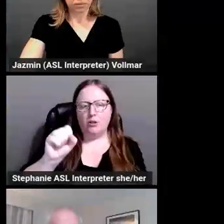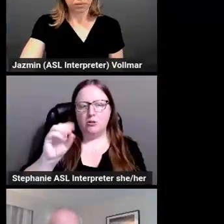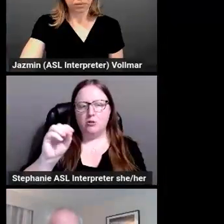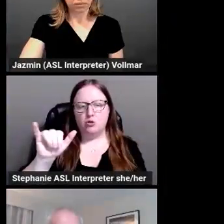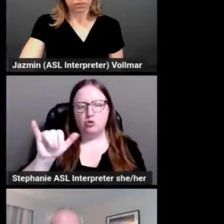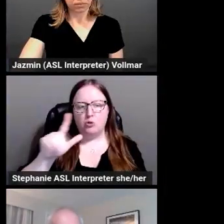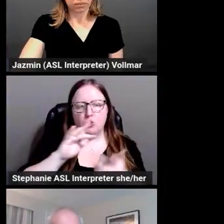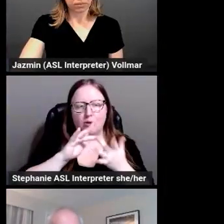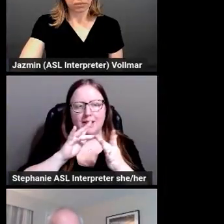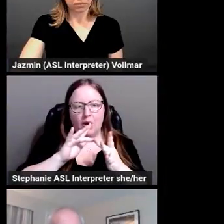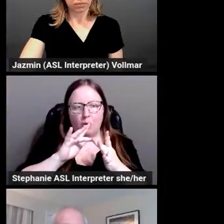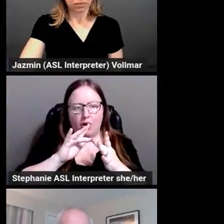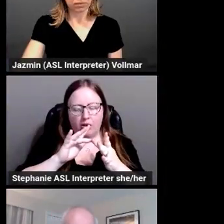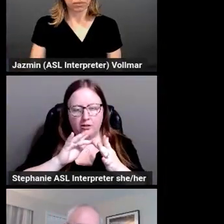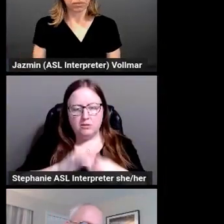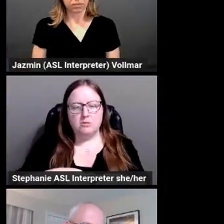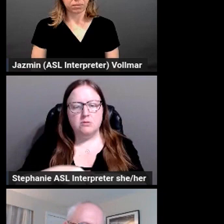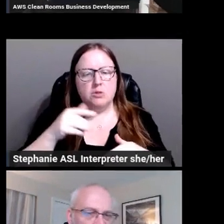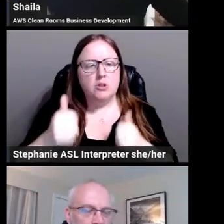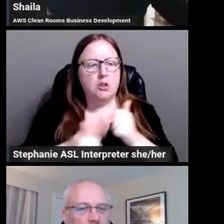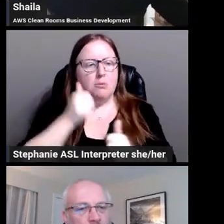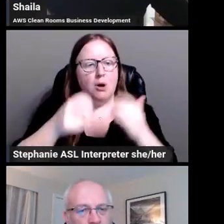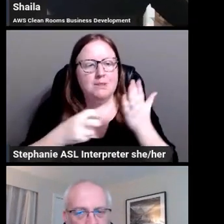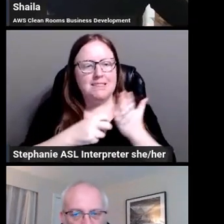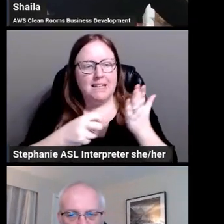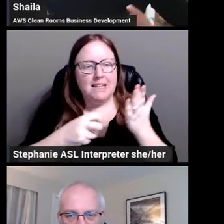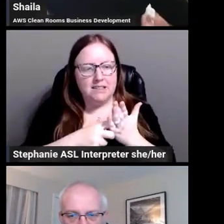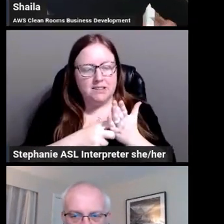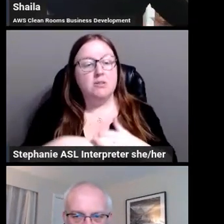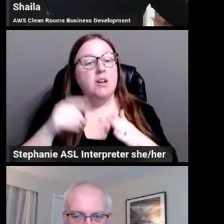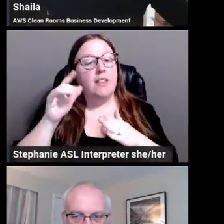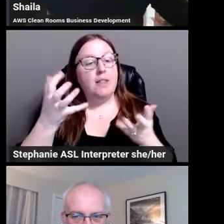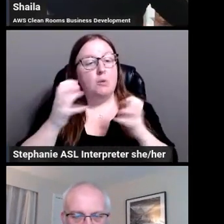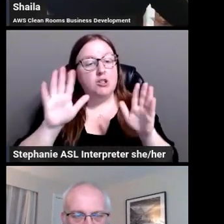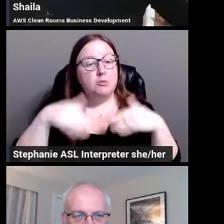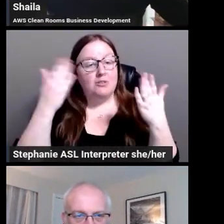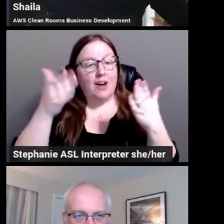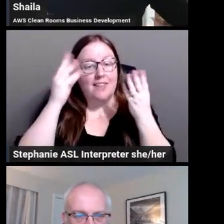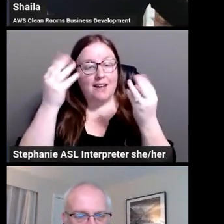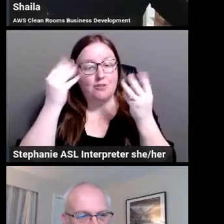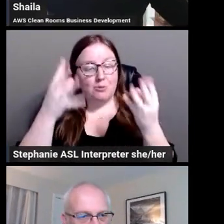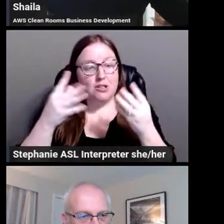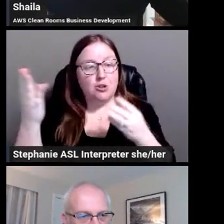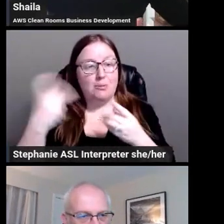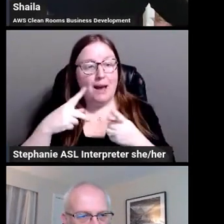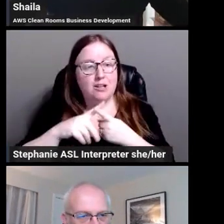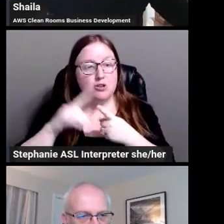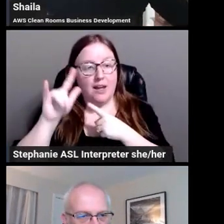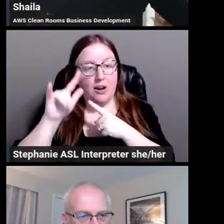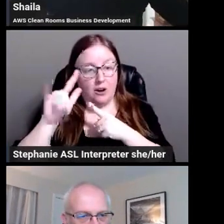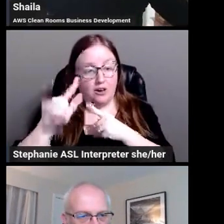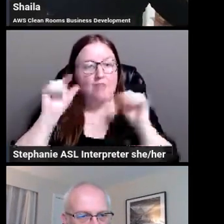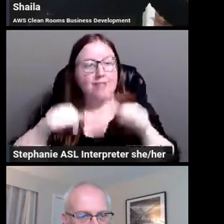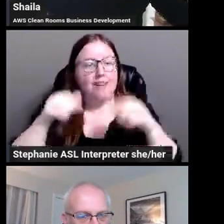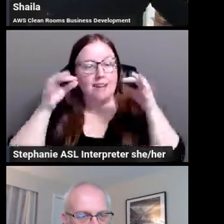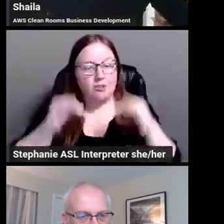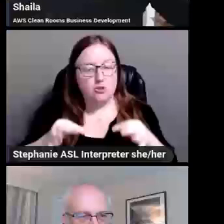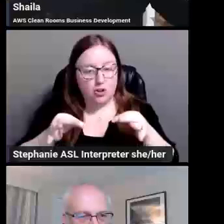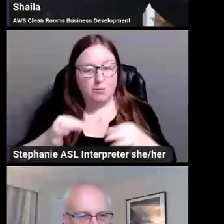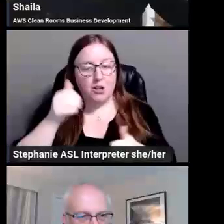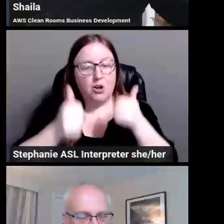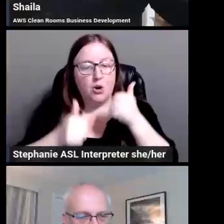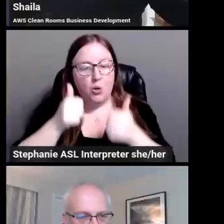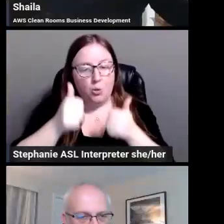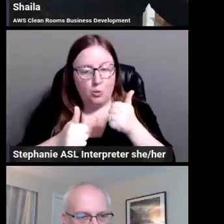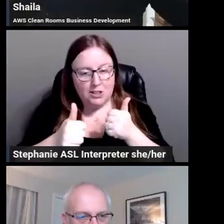to the most ticket sales. Okay. The social network wants to provide that insights back to the airline so that they can then determine which